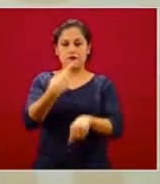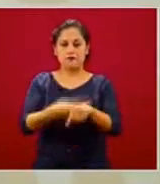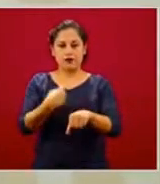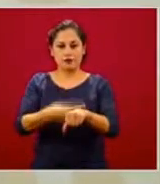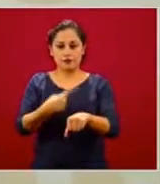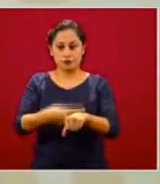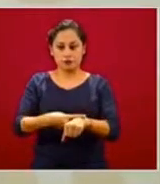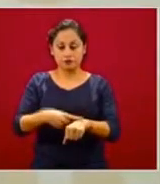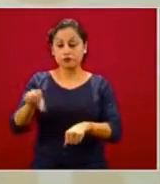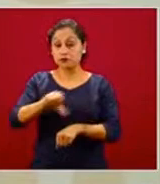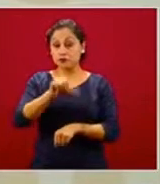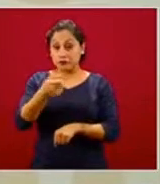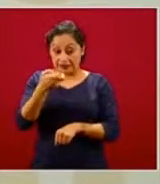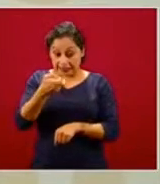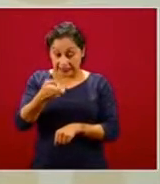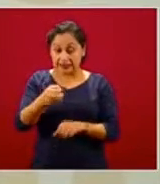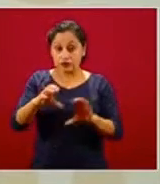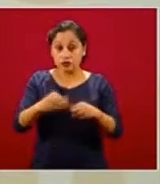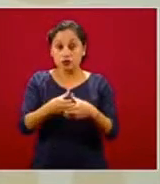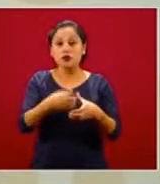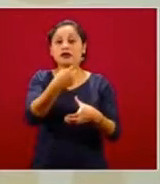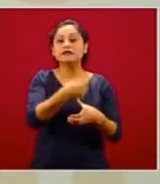cases. And out of those,